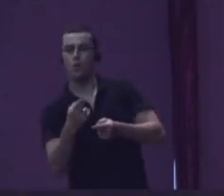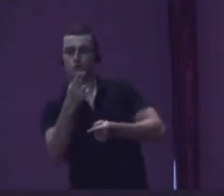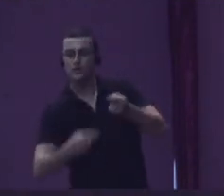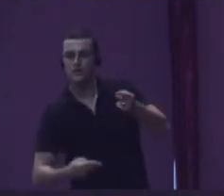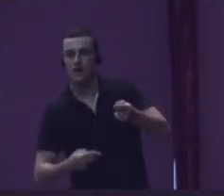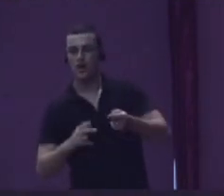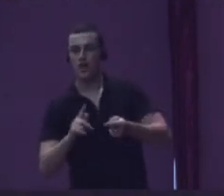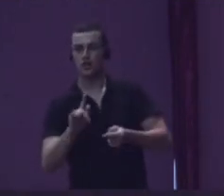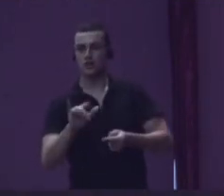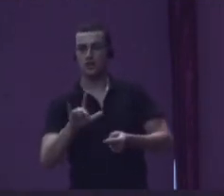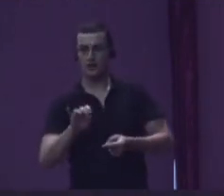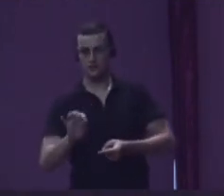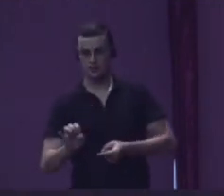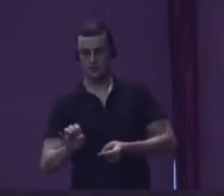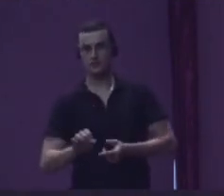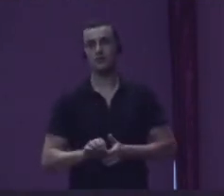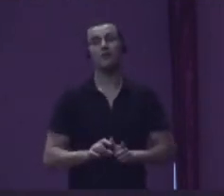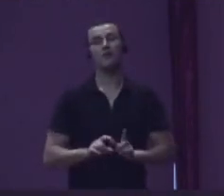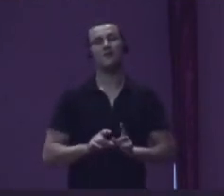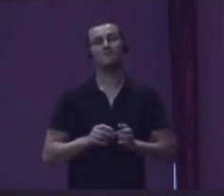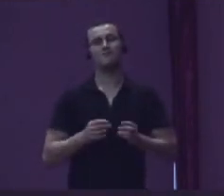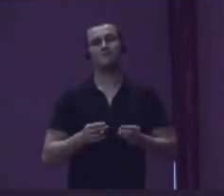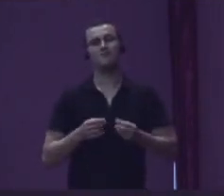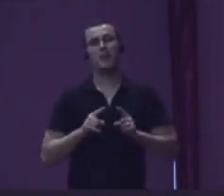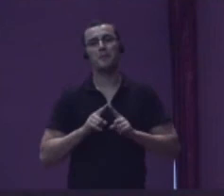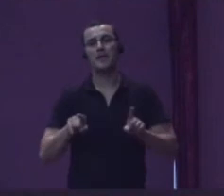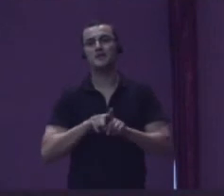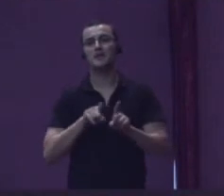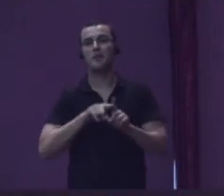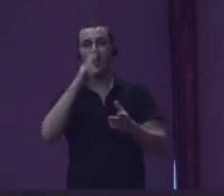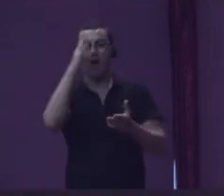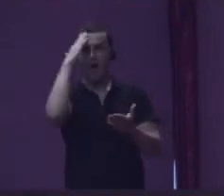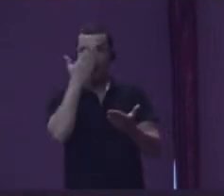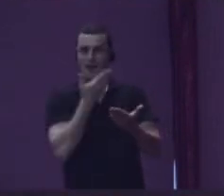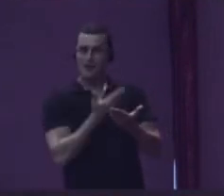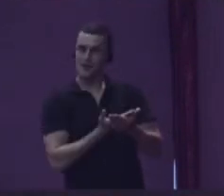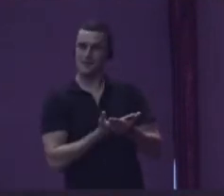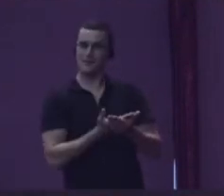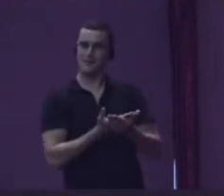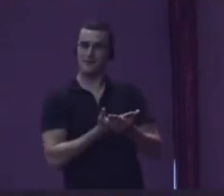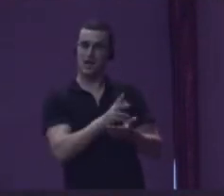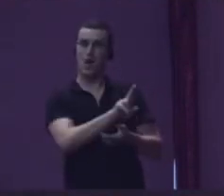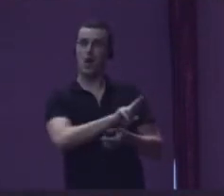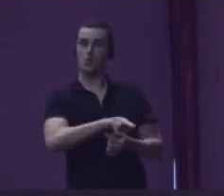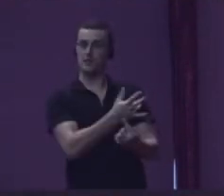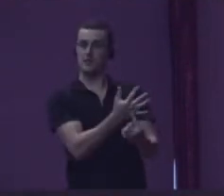feeling and believing in her own use of the candle.